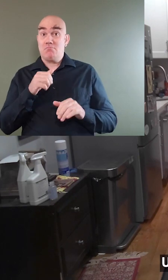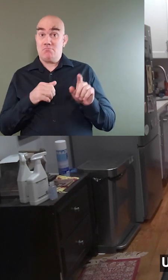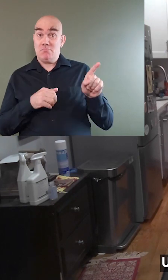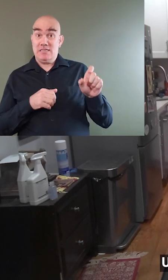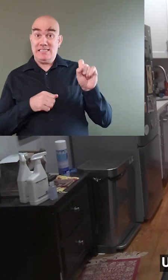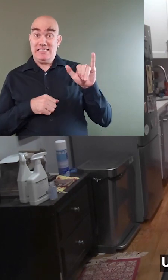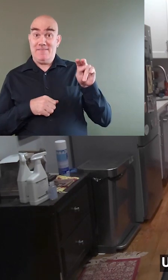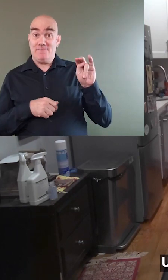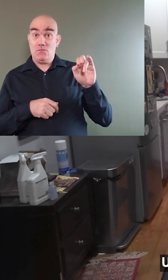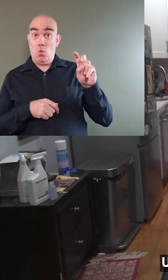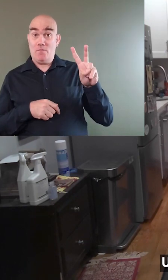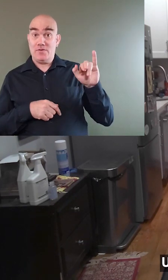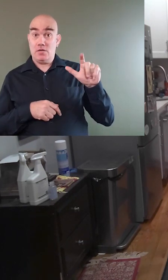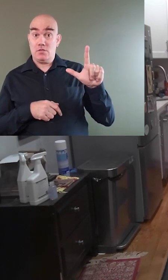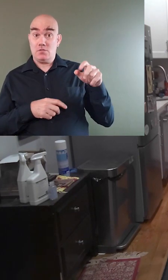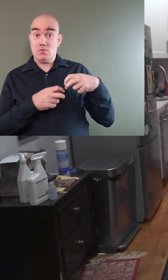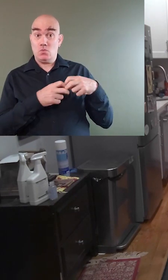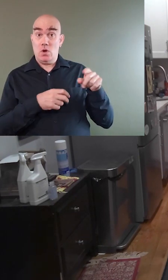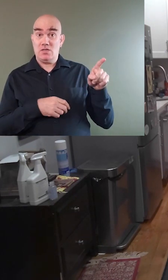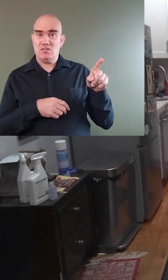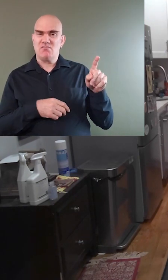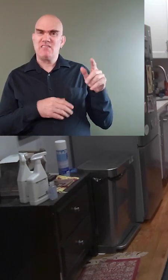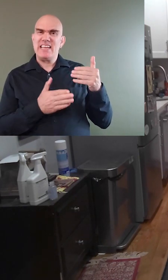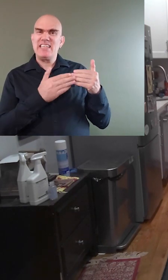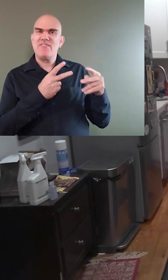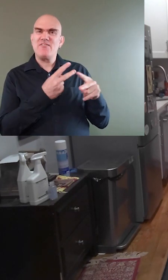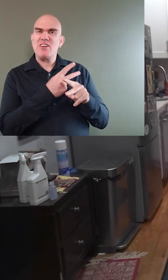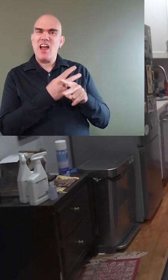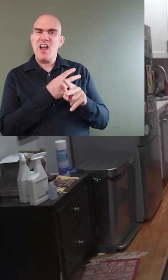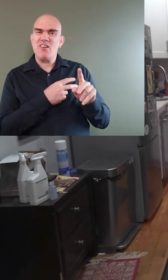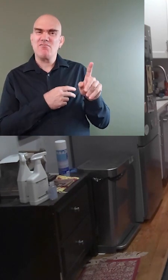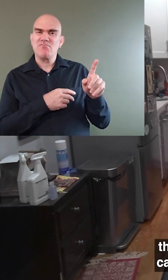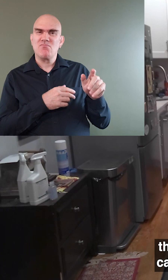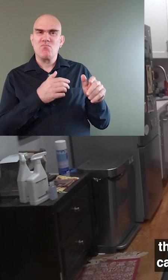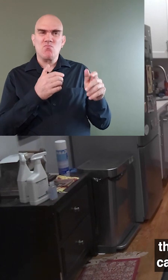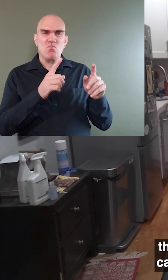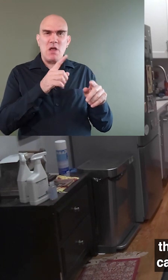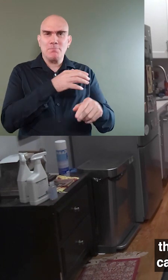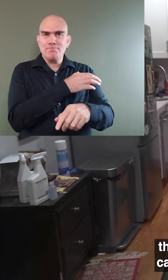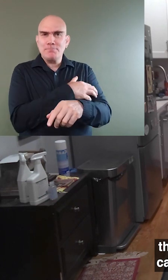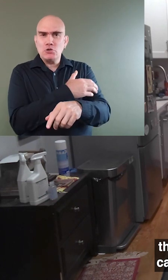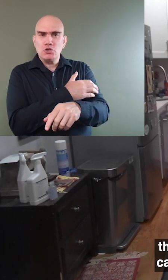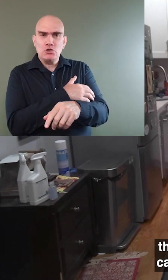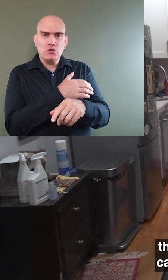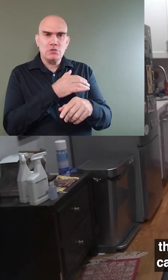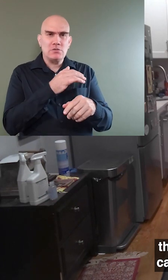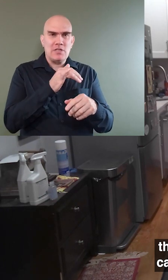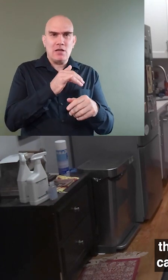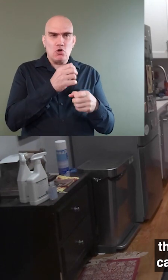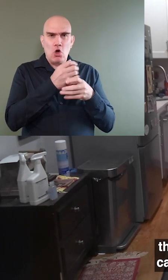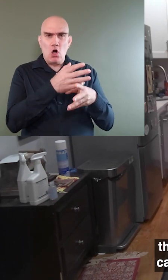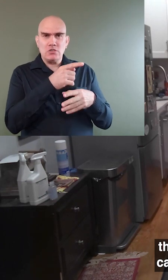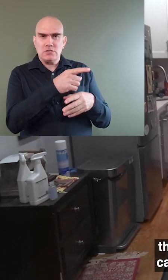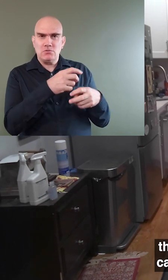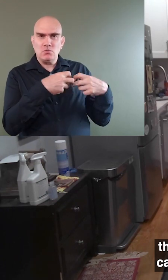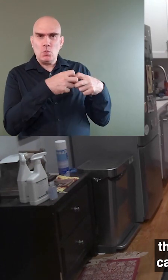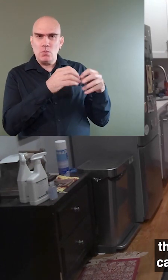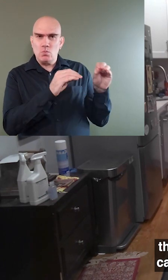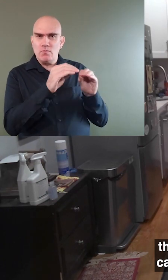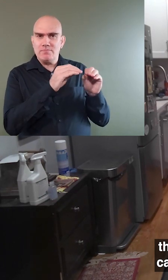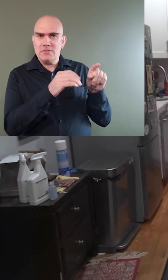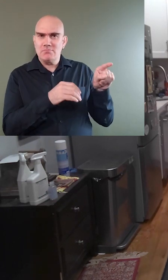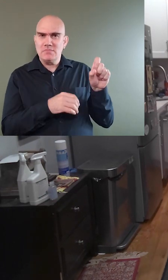Unlike our synovial joints, where it's pretty easy to figure out the location of the muscles causing those